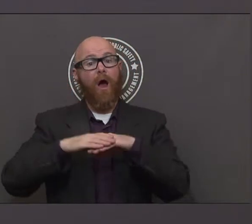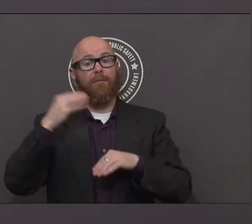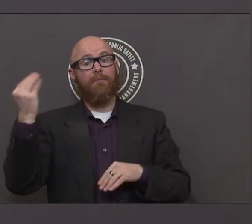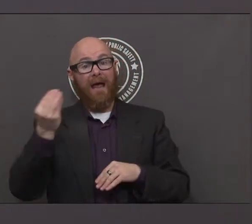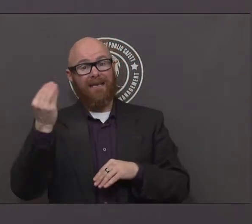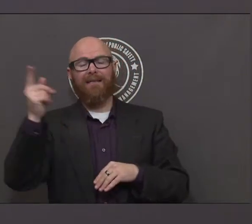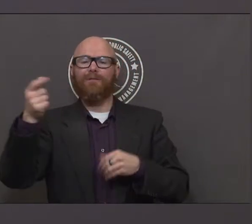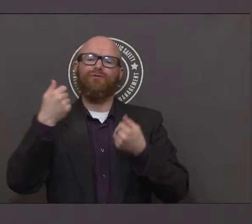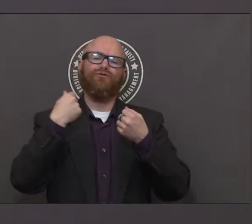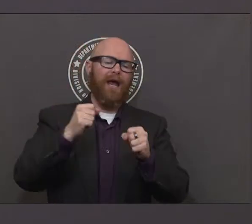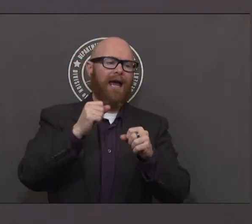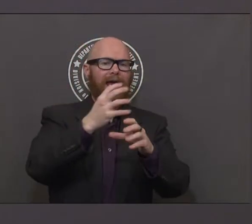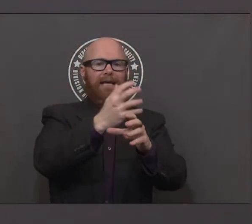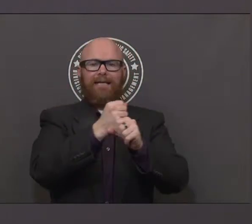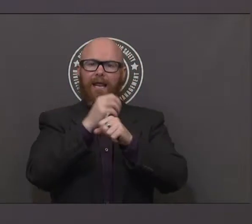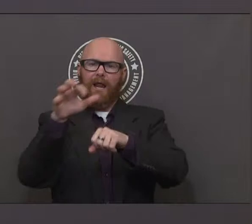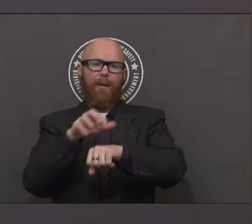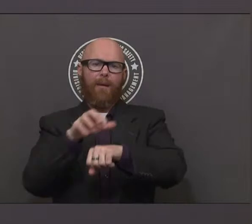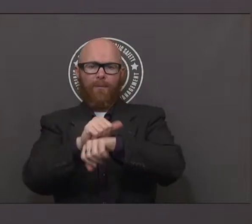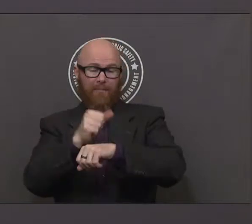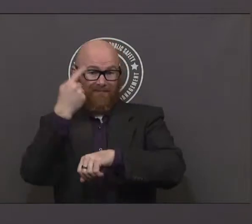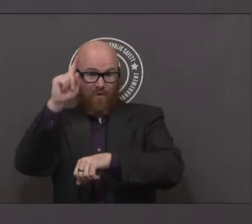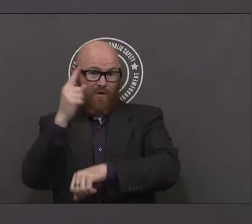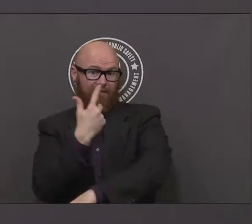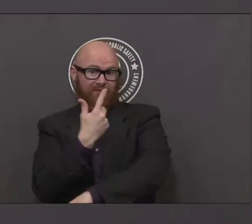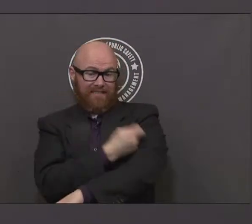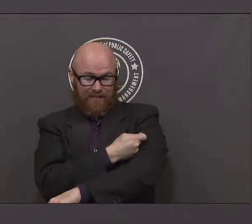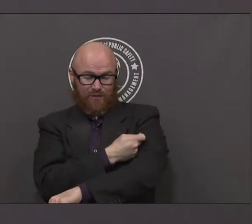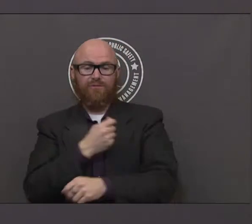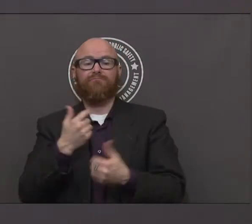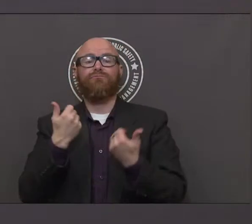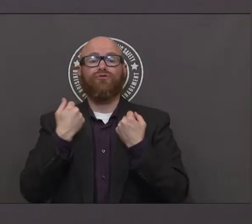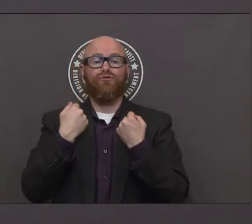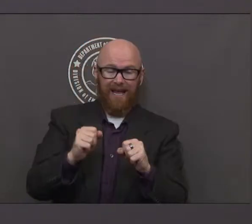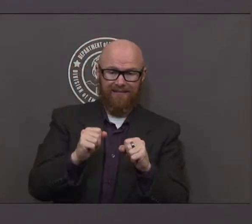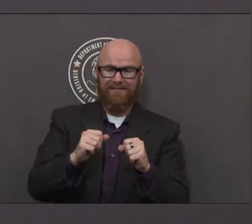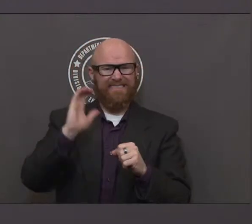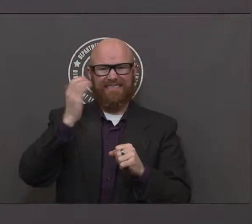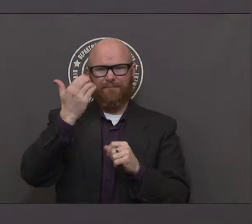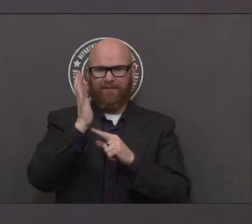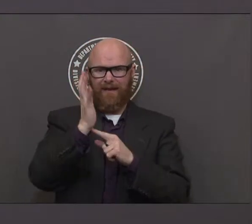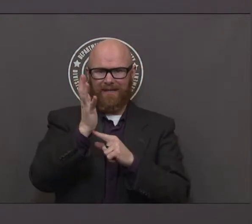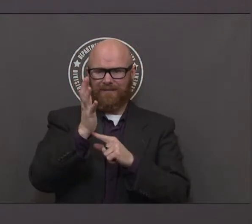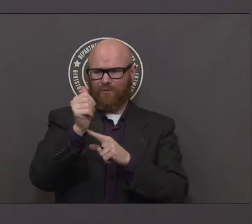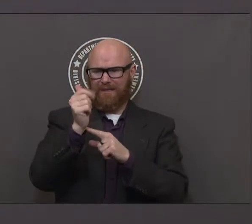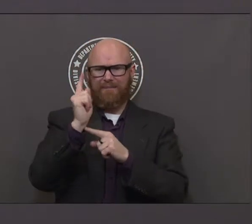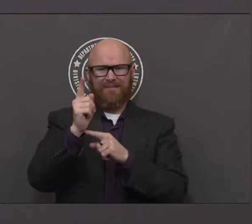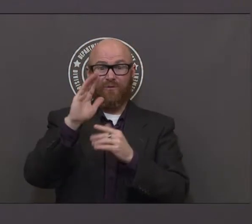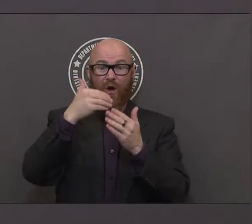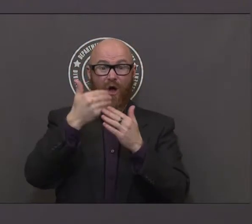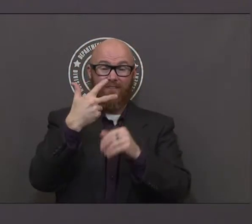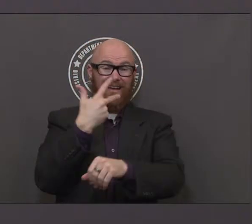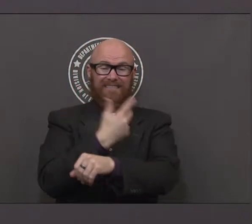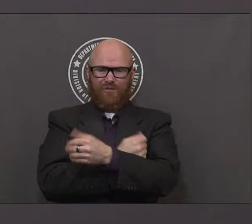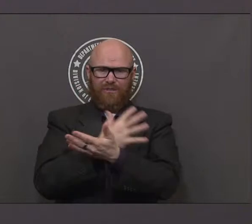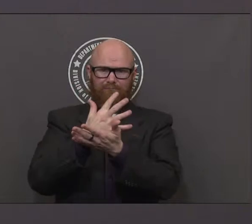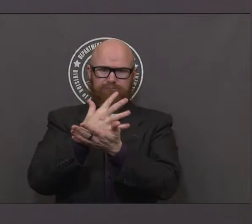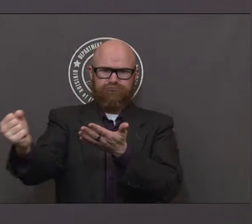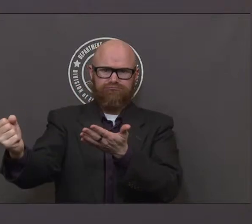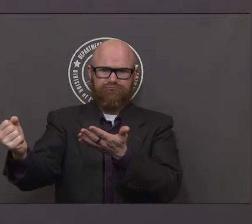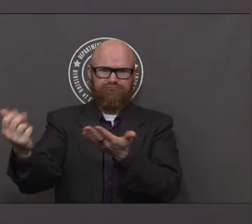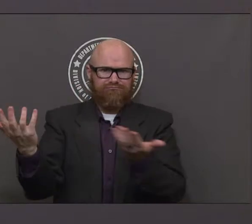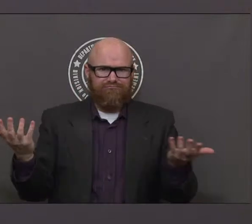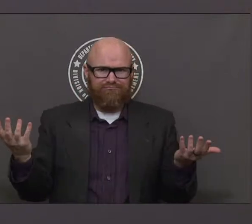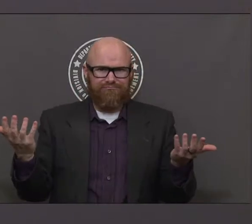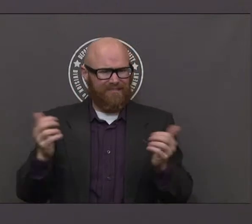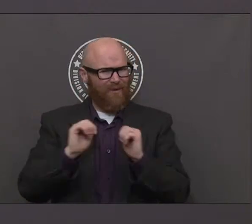slot for a vaccine, and they're usually gone within 5 to 10 minutes, and they're not able to get those slots.